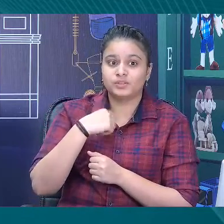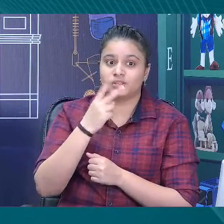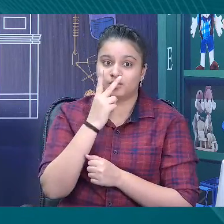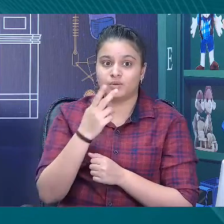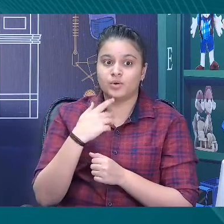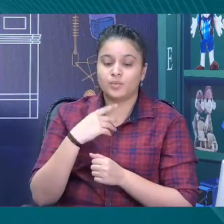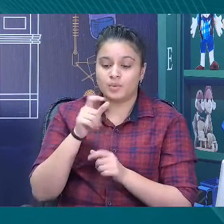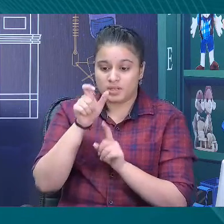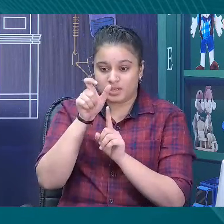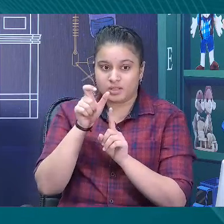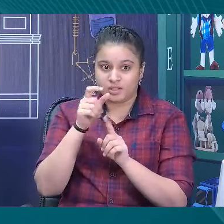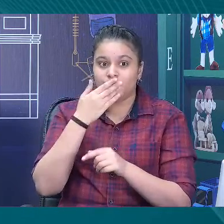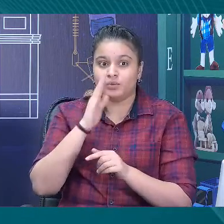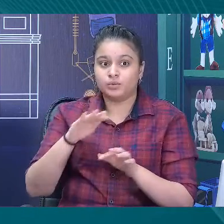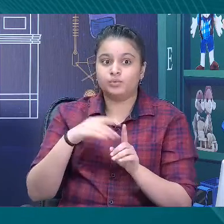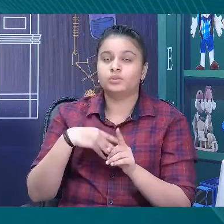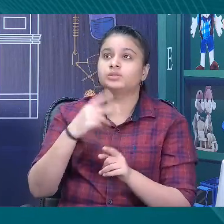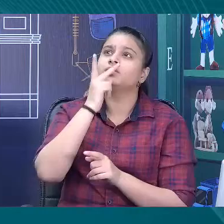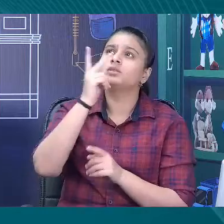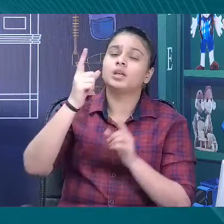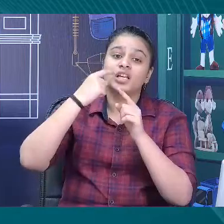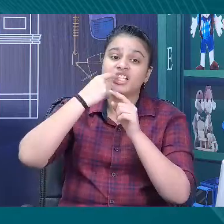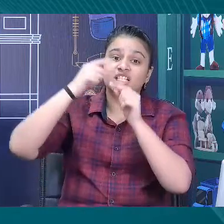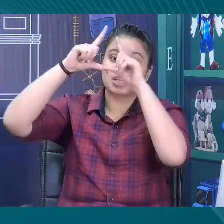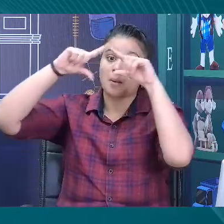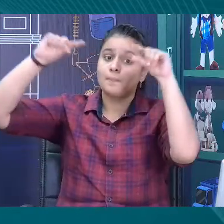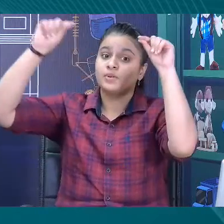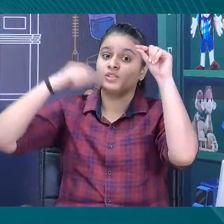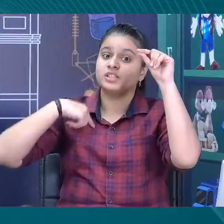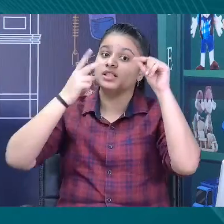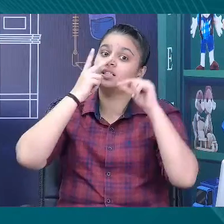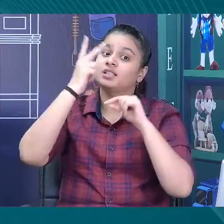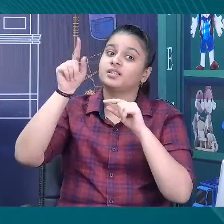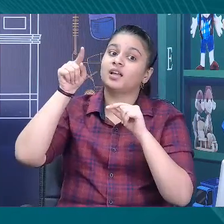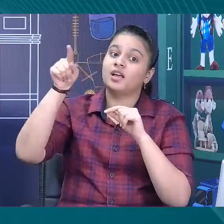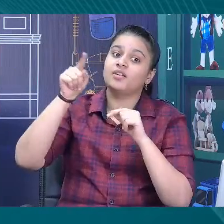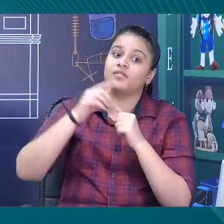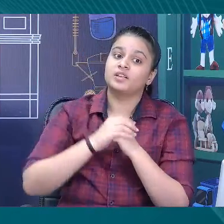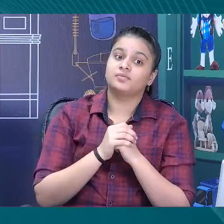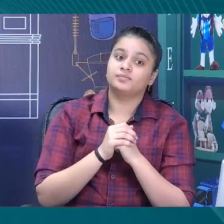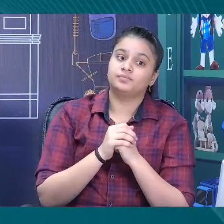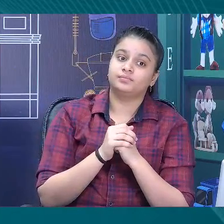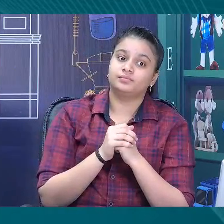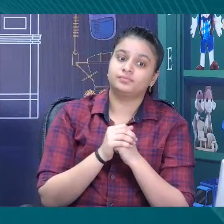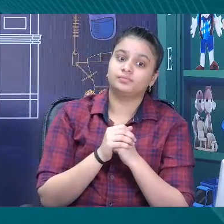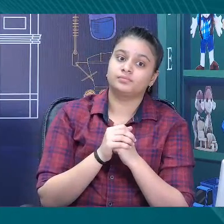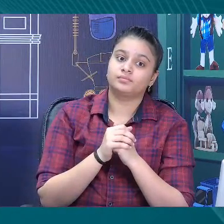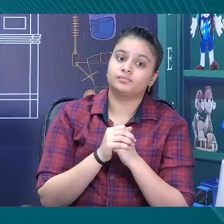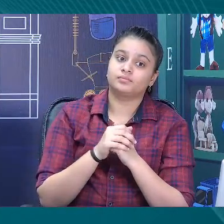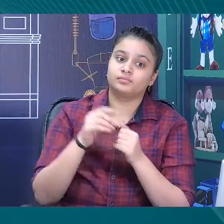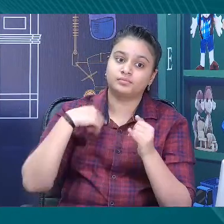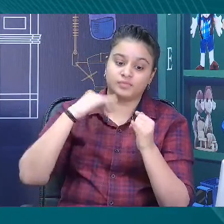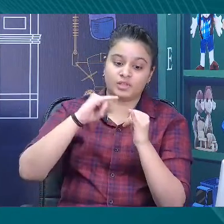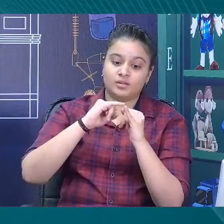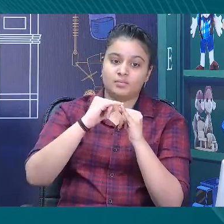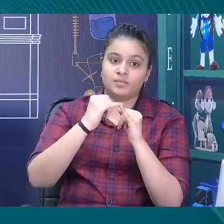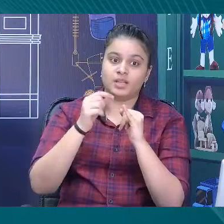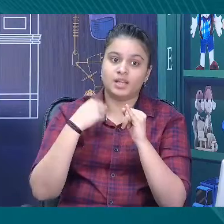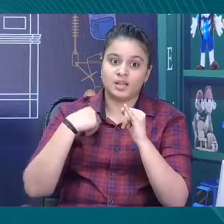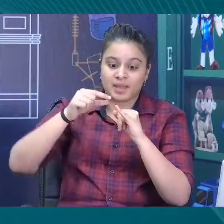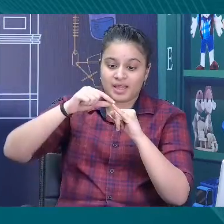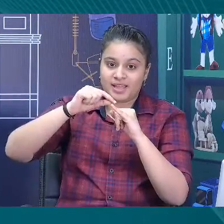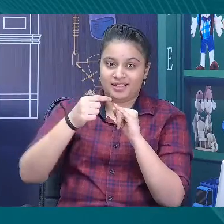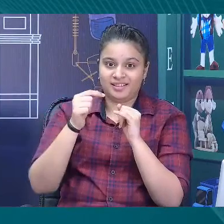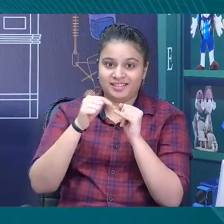know, and she told me, "Ma'am, like cut nail, you know." So it was a chrysalis moon. Yeah.